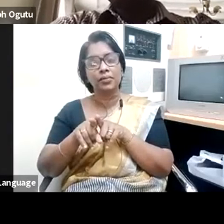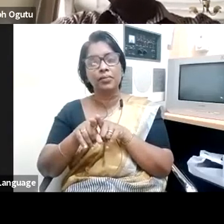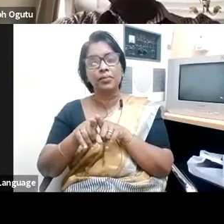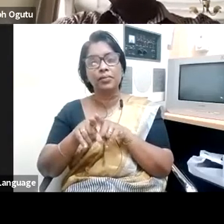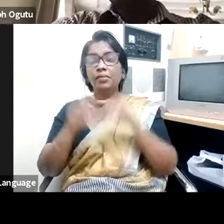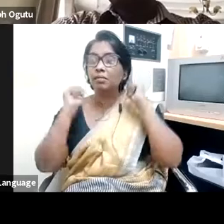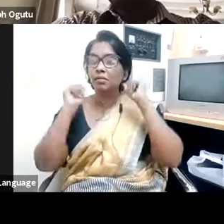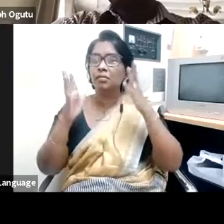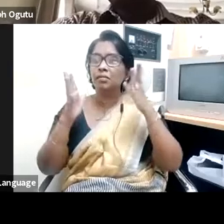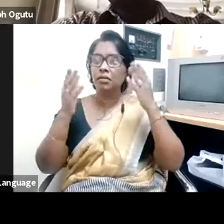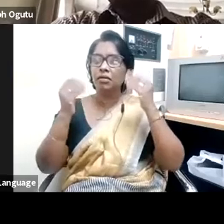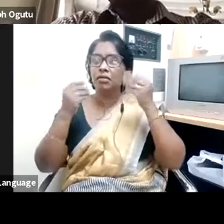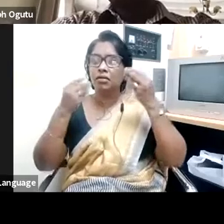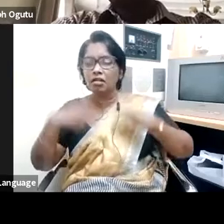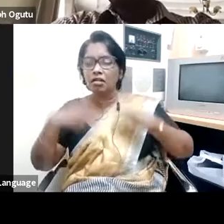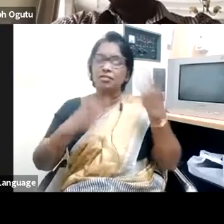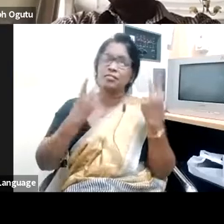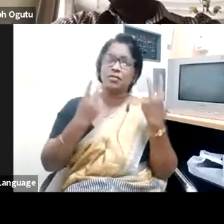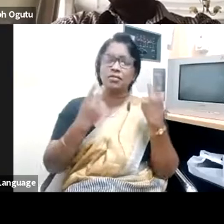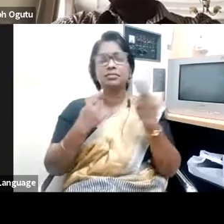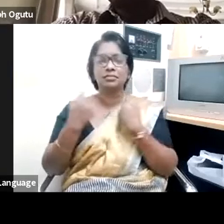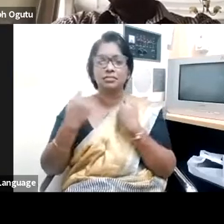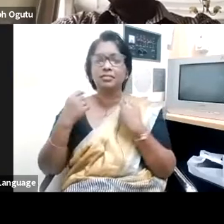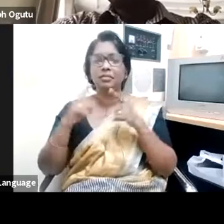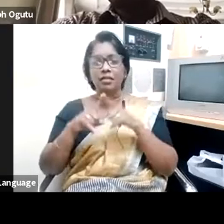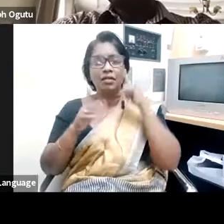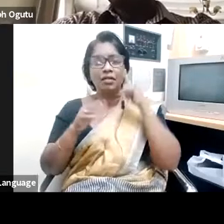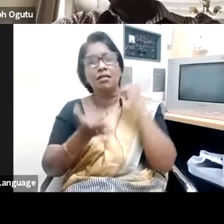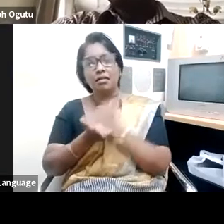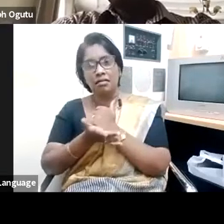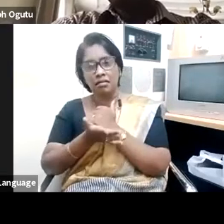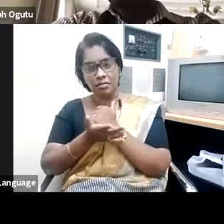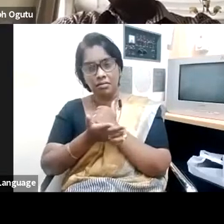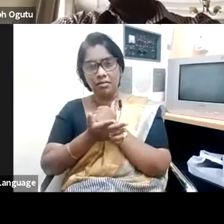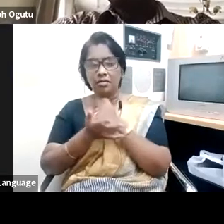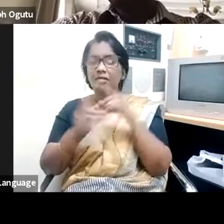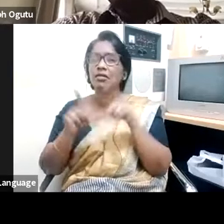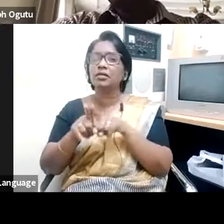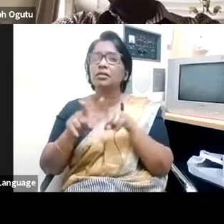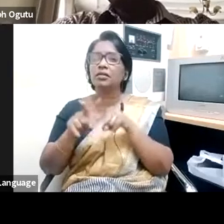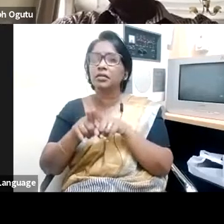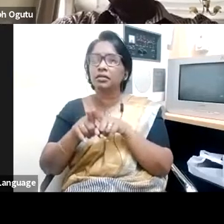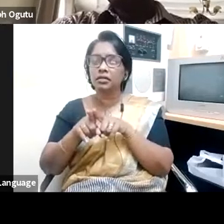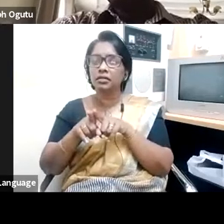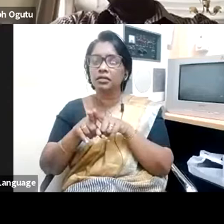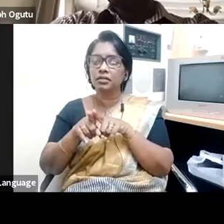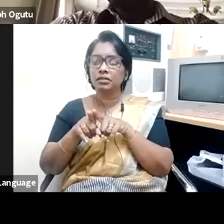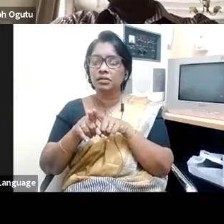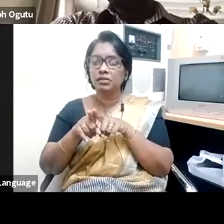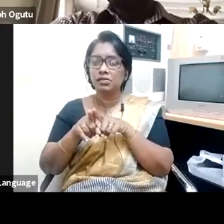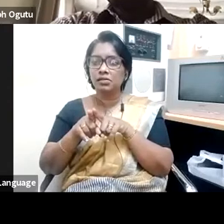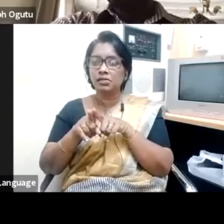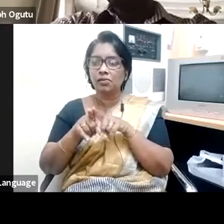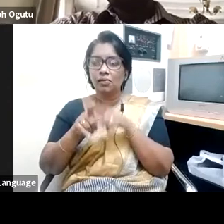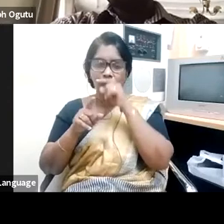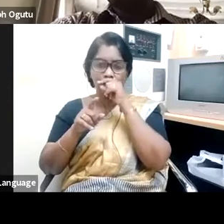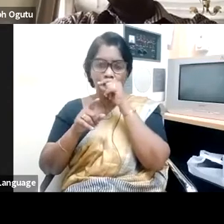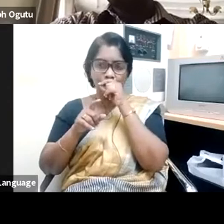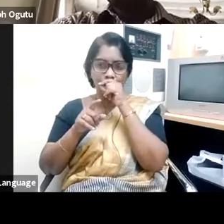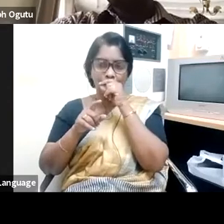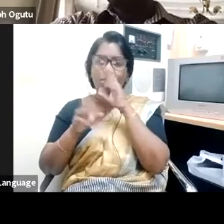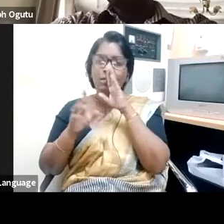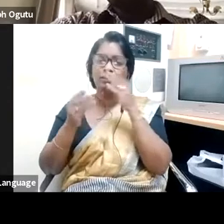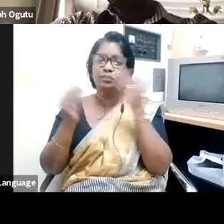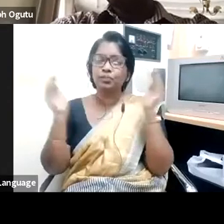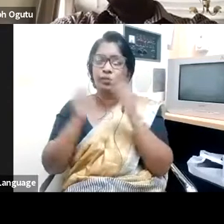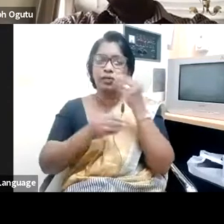really hard for us to actually set up the little businesses that kind of run independently,